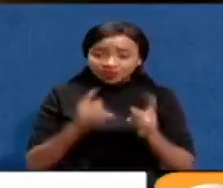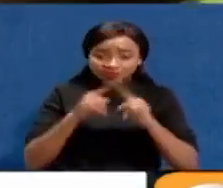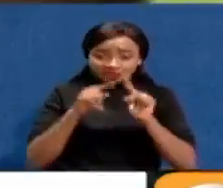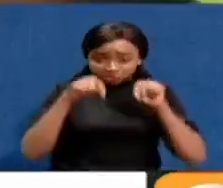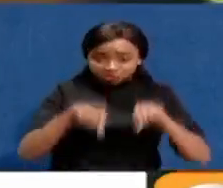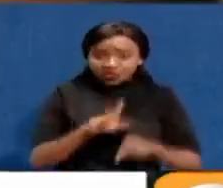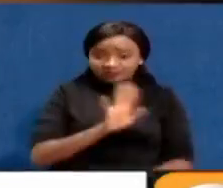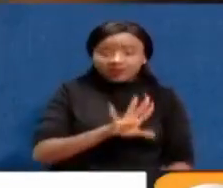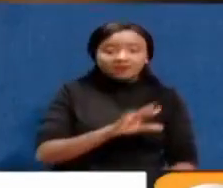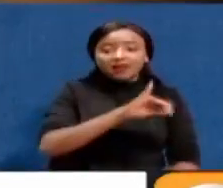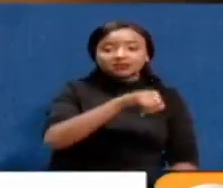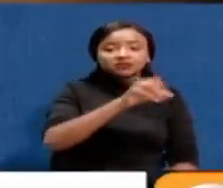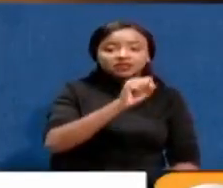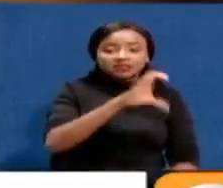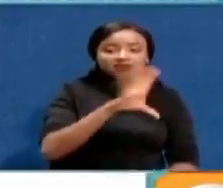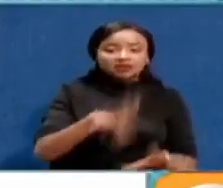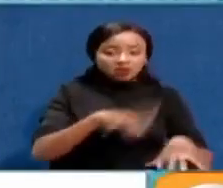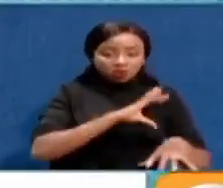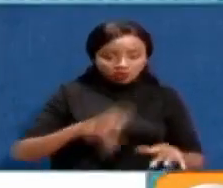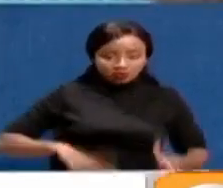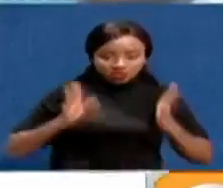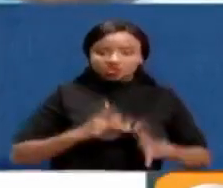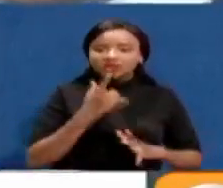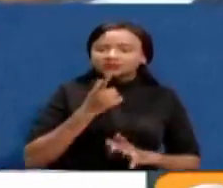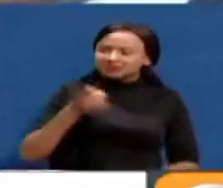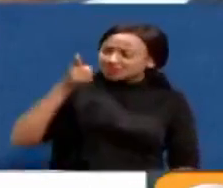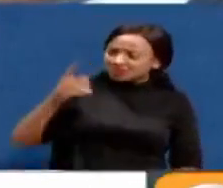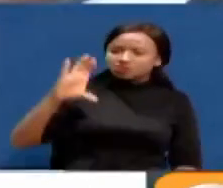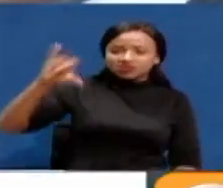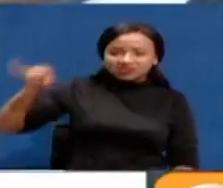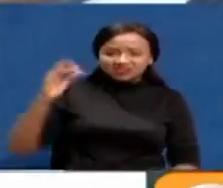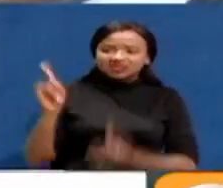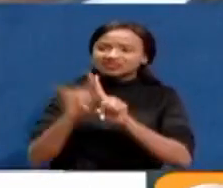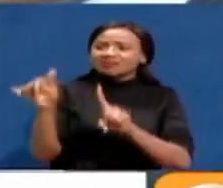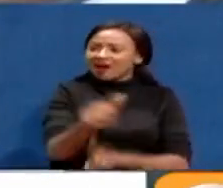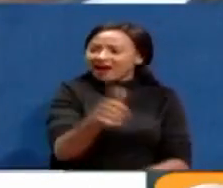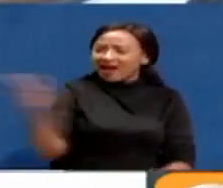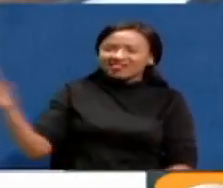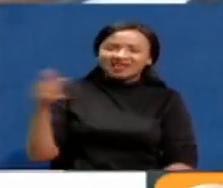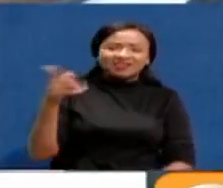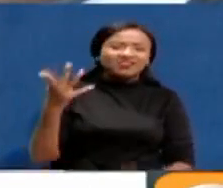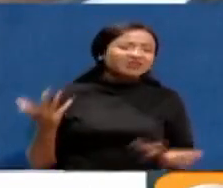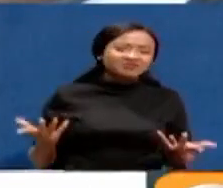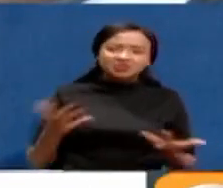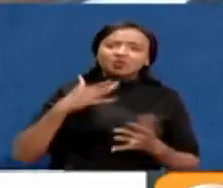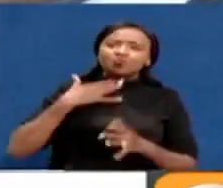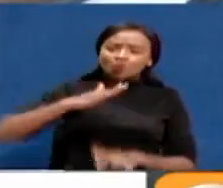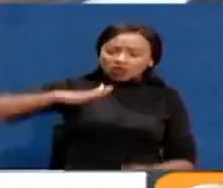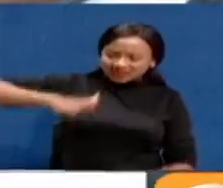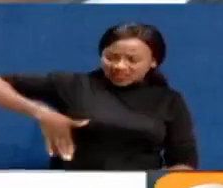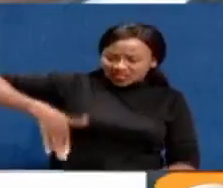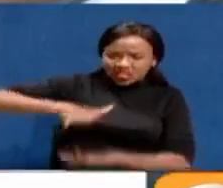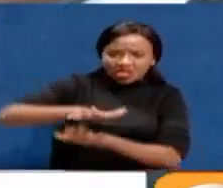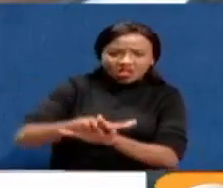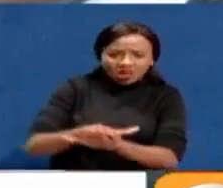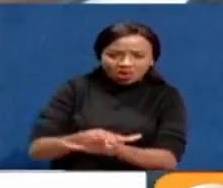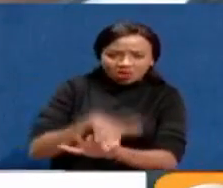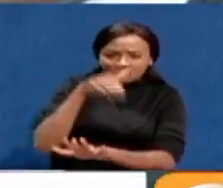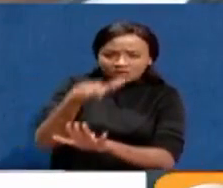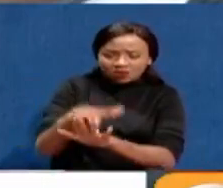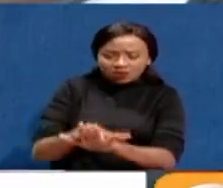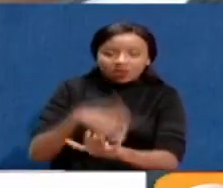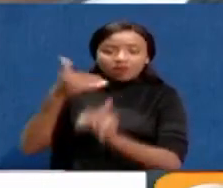statement accusing the Chief Justice and others of being, and I quote, hell-bent on derailing the orderly process of recruitment